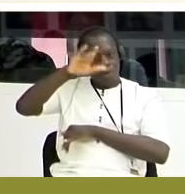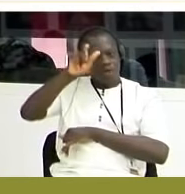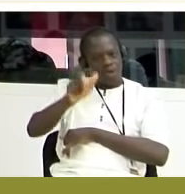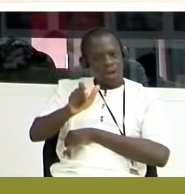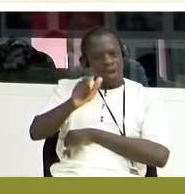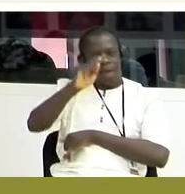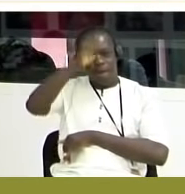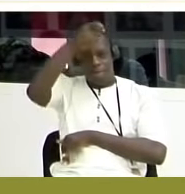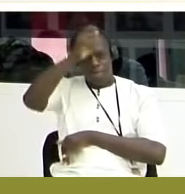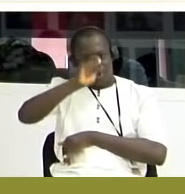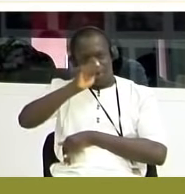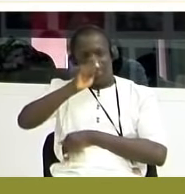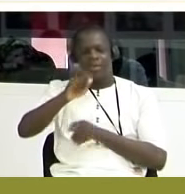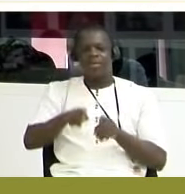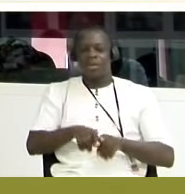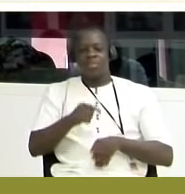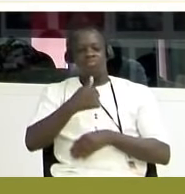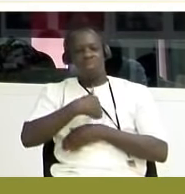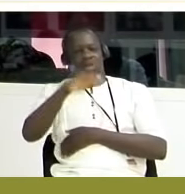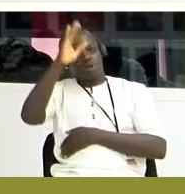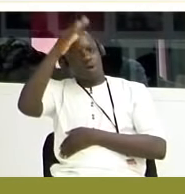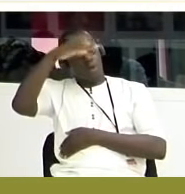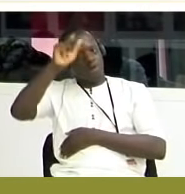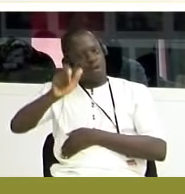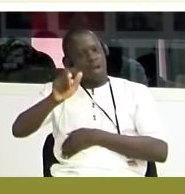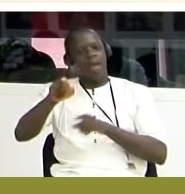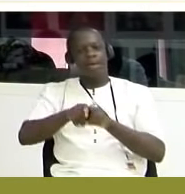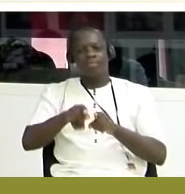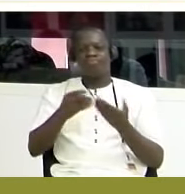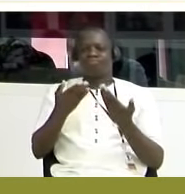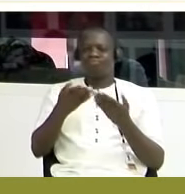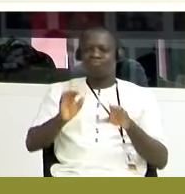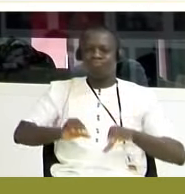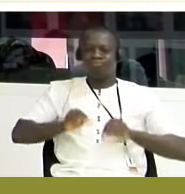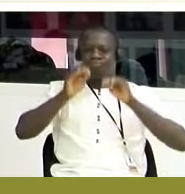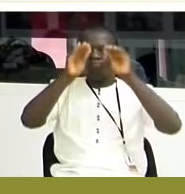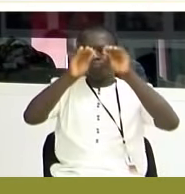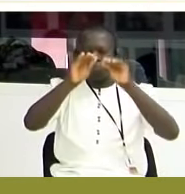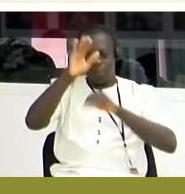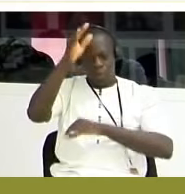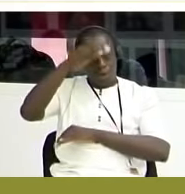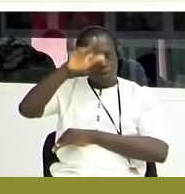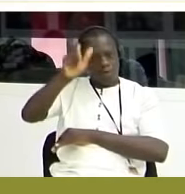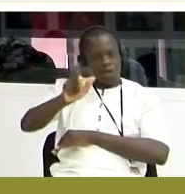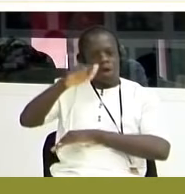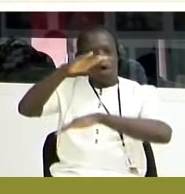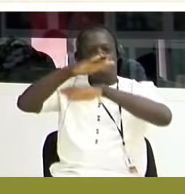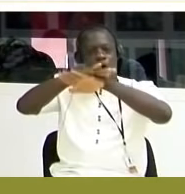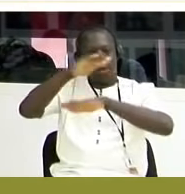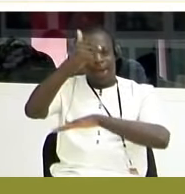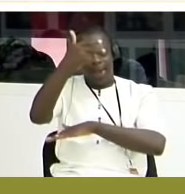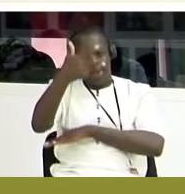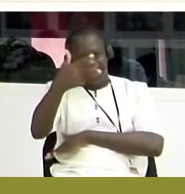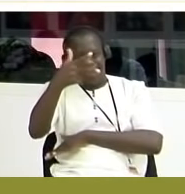As commissioner, I was promoted to commissioner of police on the 8th of